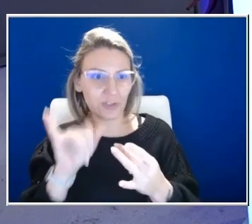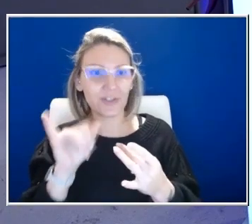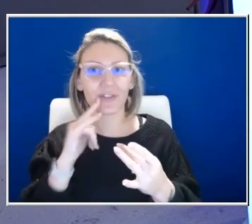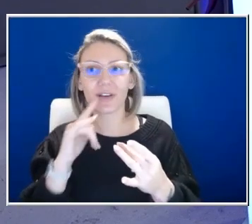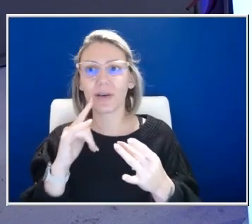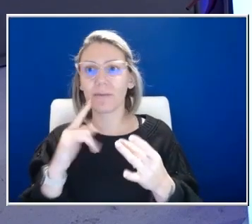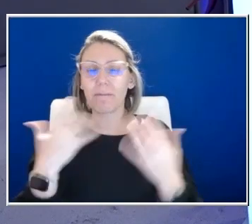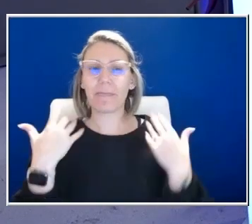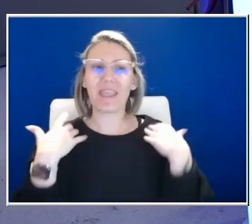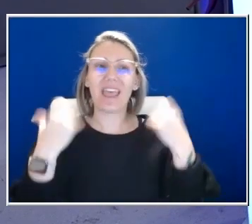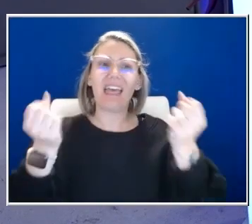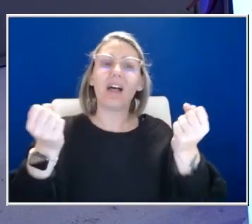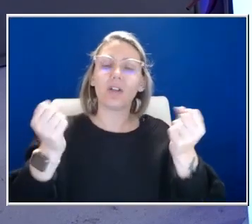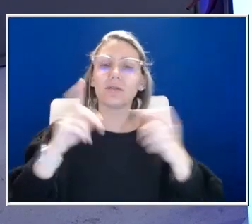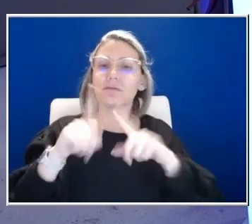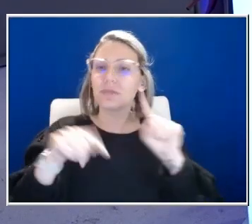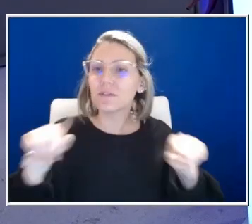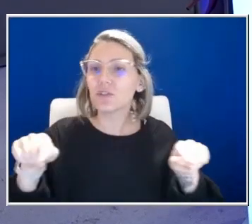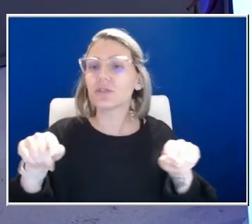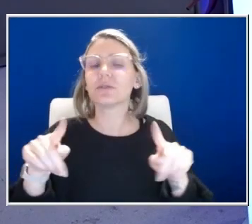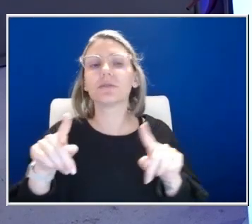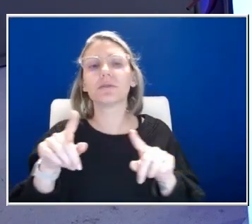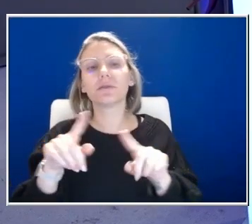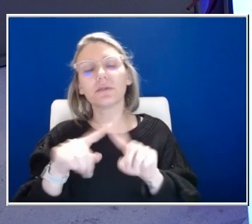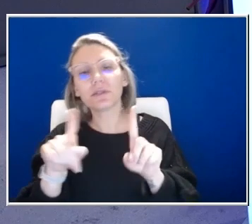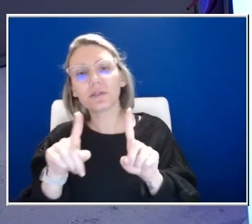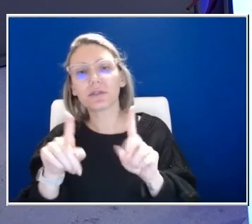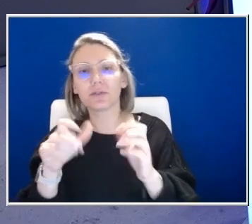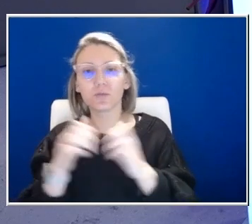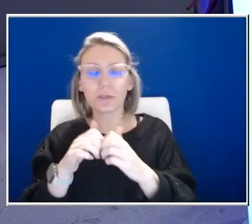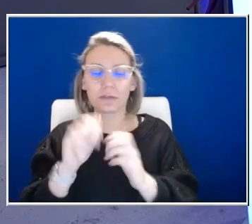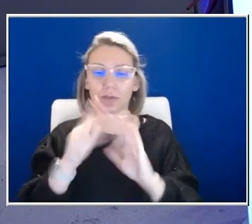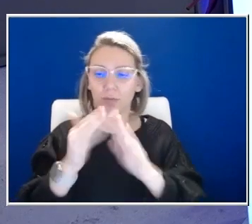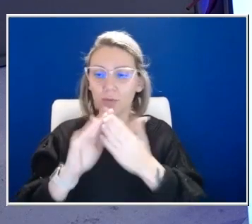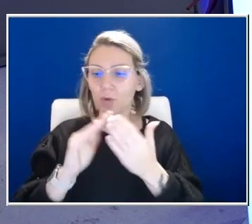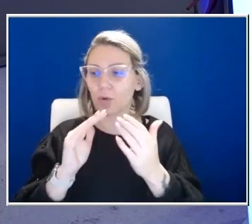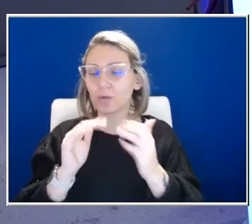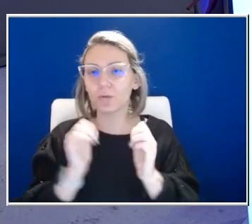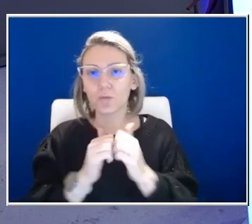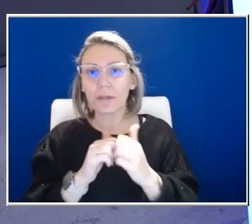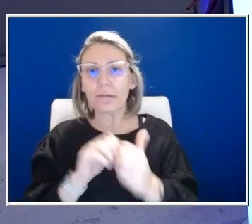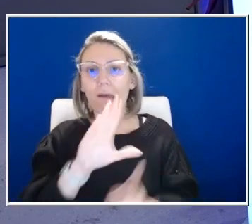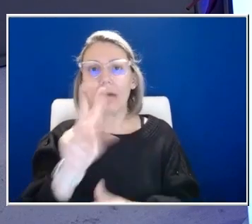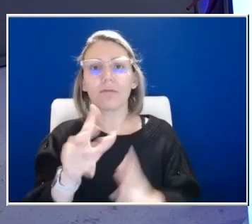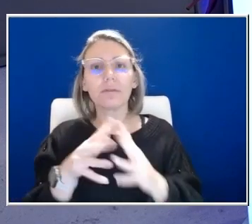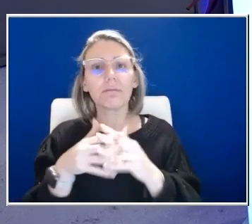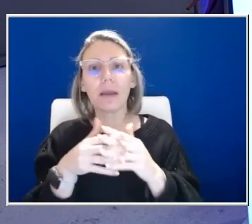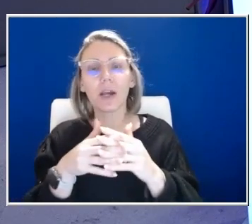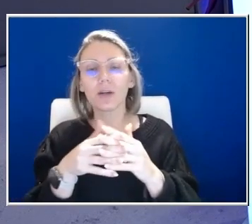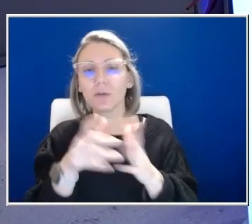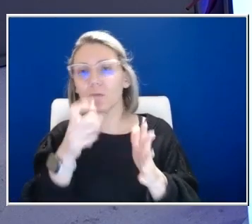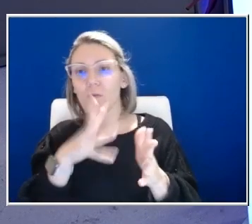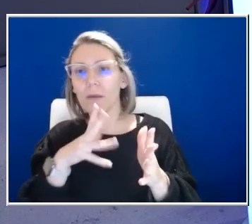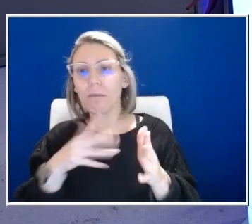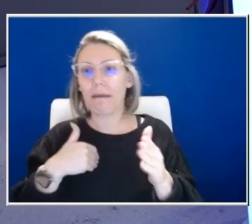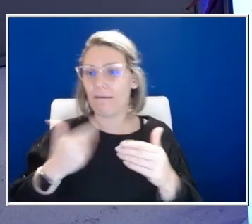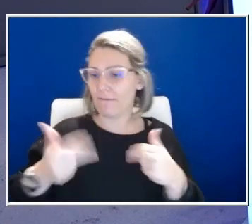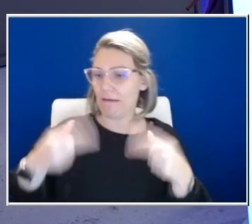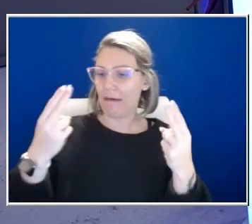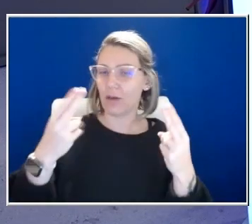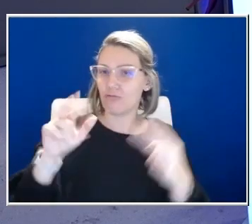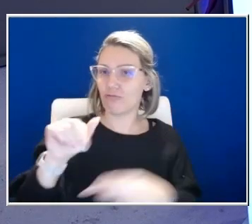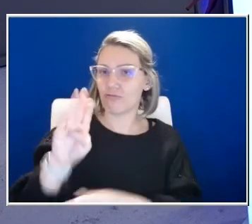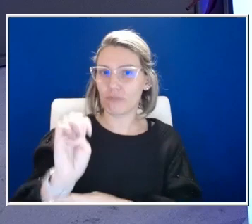when it comes to communities of color, especially with breast cancer. We know that African American women tend to have higher advanced rates of